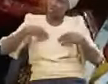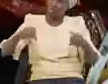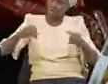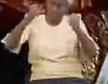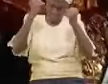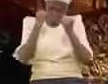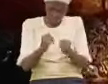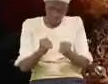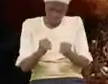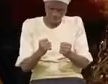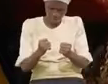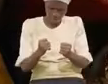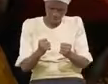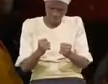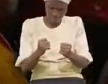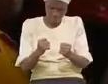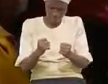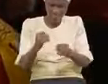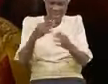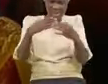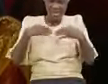Apato dodo yopon se roda.